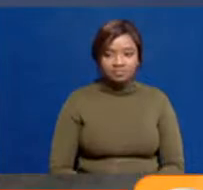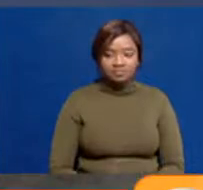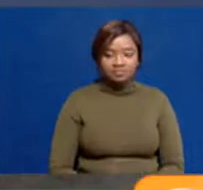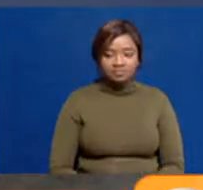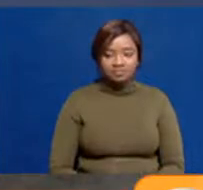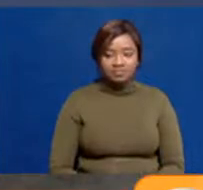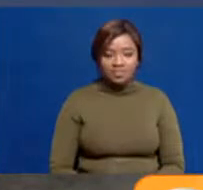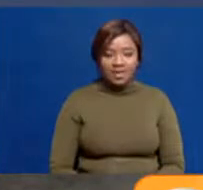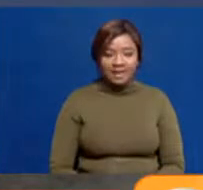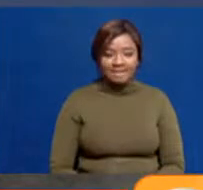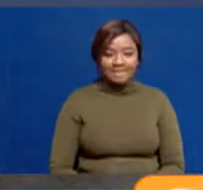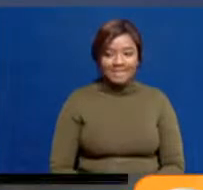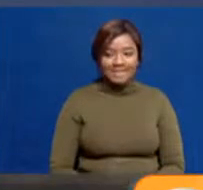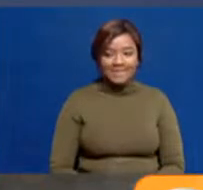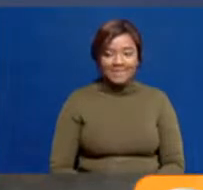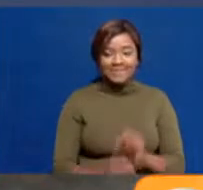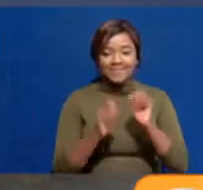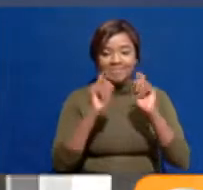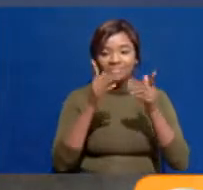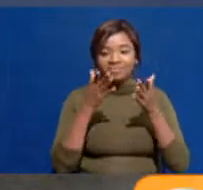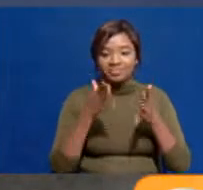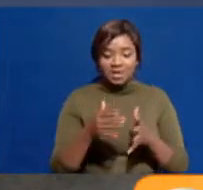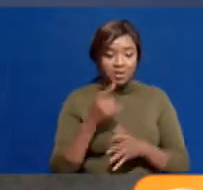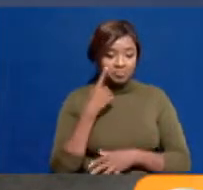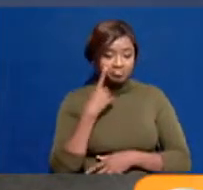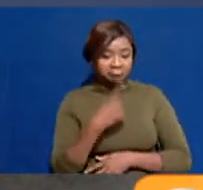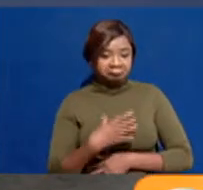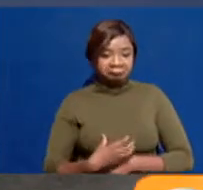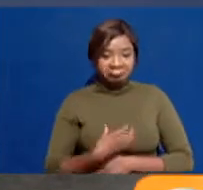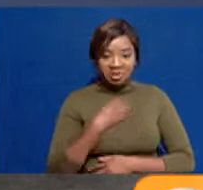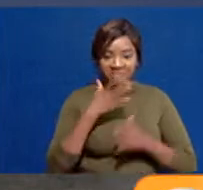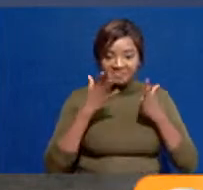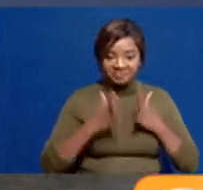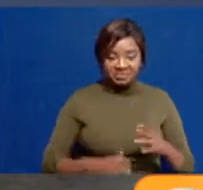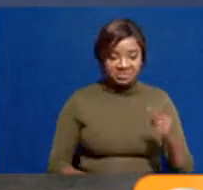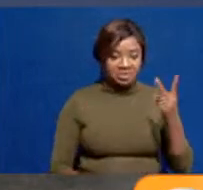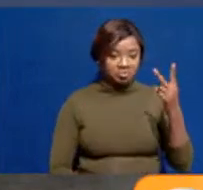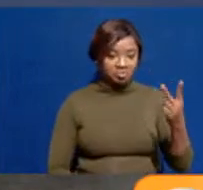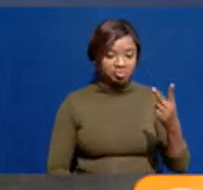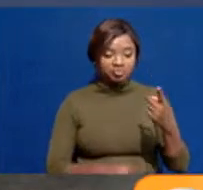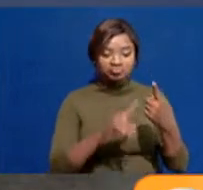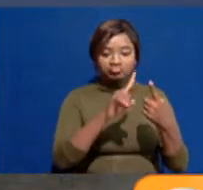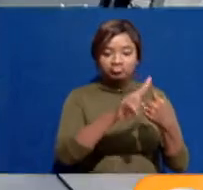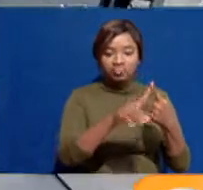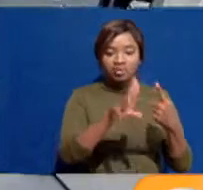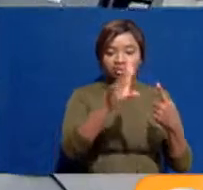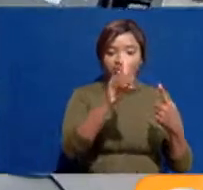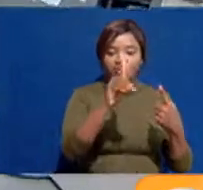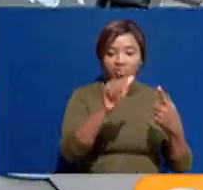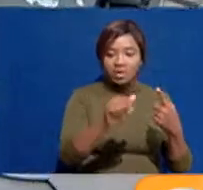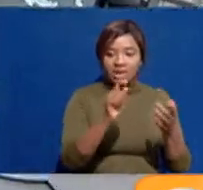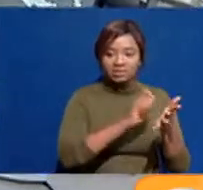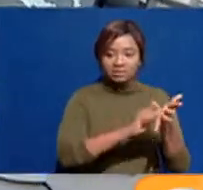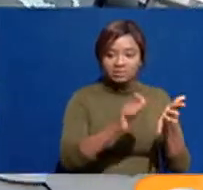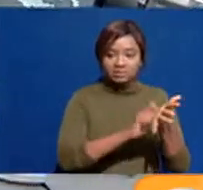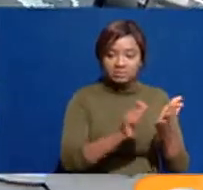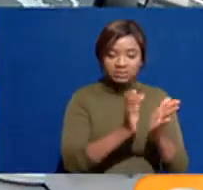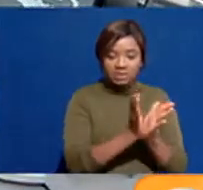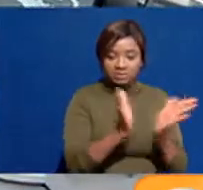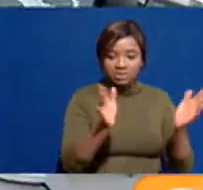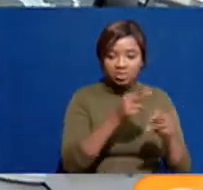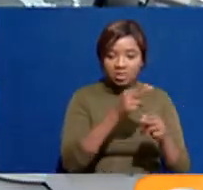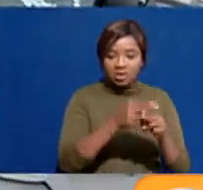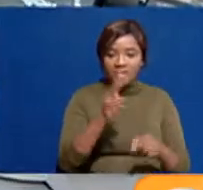Well, at this juncture, we can now get some thoughts from our guests who are here with us in studio. Glad to have with us today the UDA Secretary General, Cleophas Malala. Welcome to the